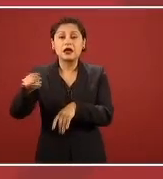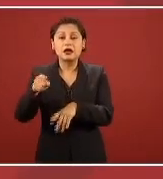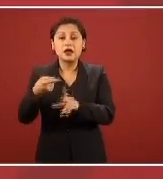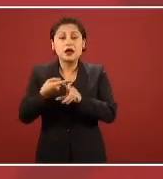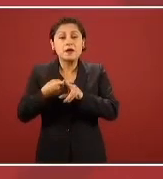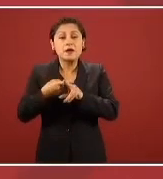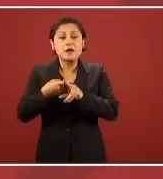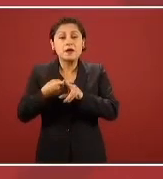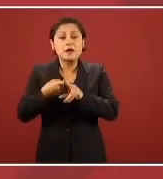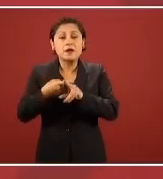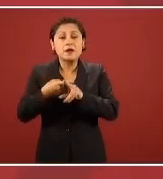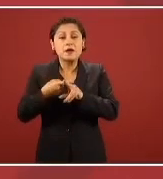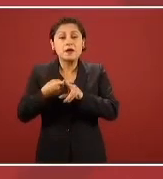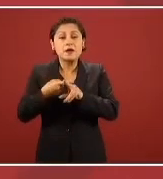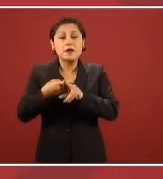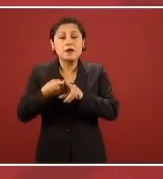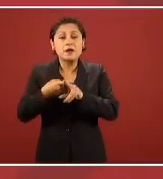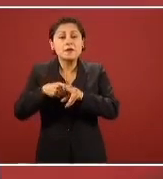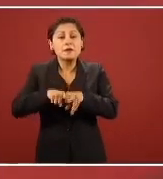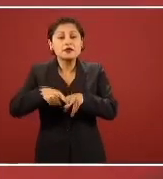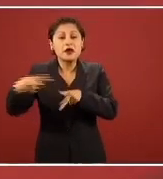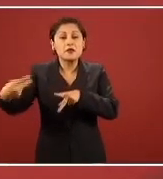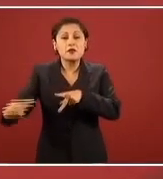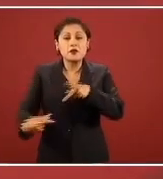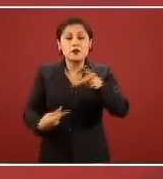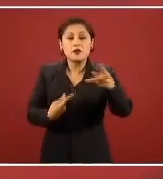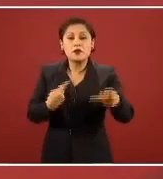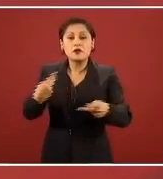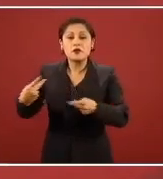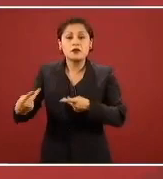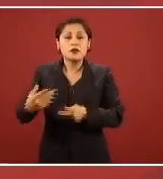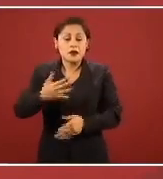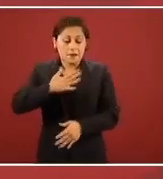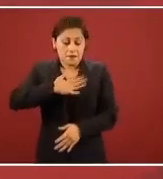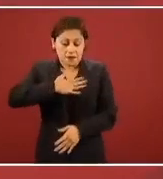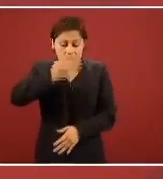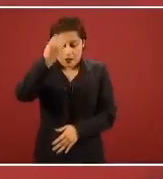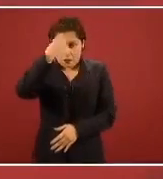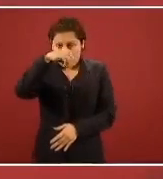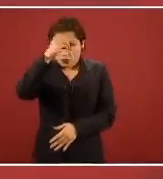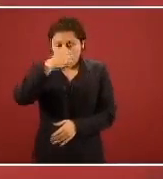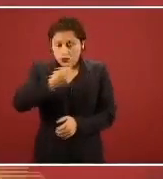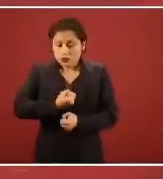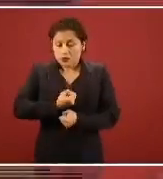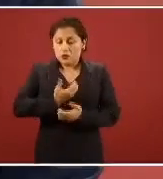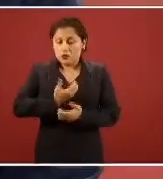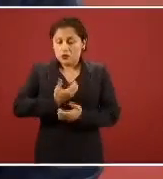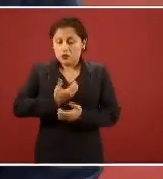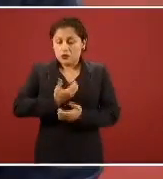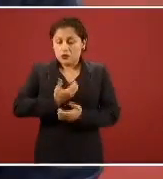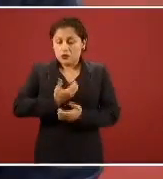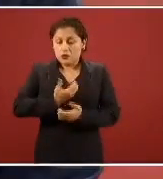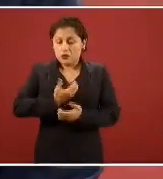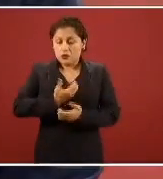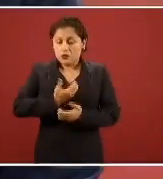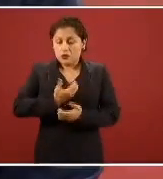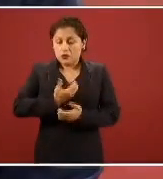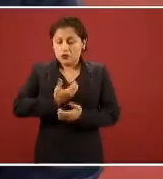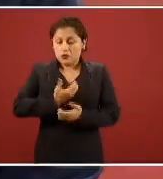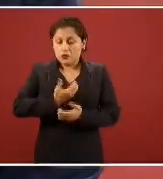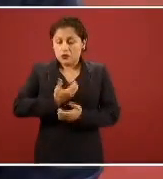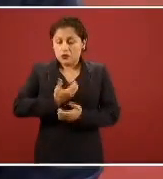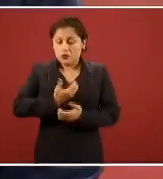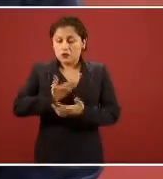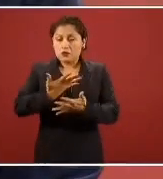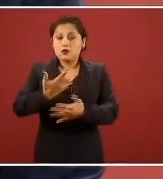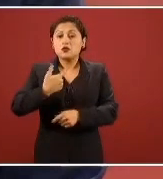opiné, I gave my opinion, que eso se tenía que parar, that we needed to put an